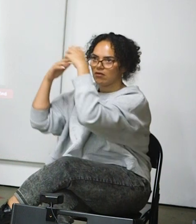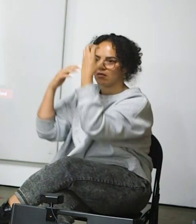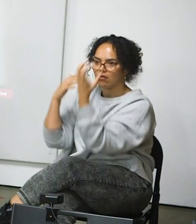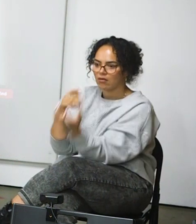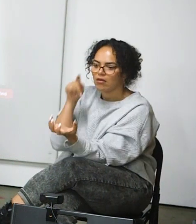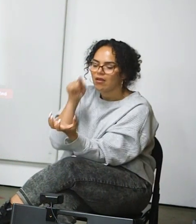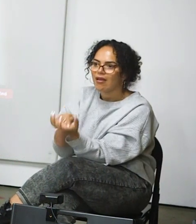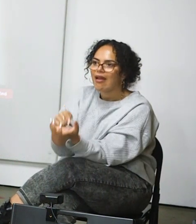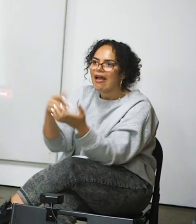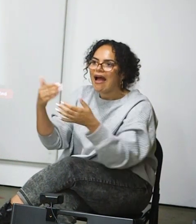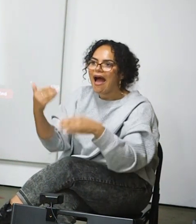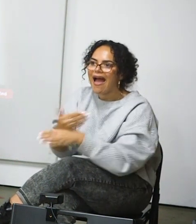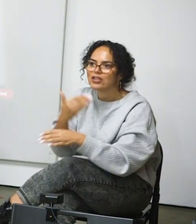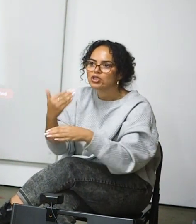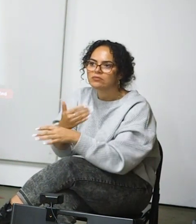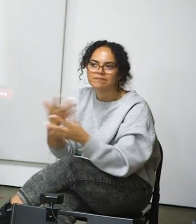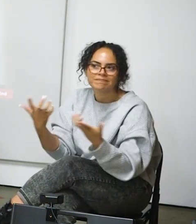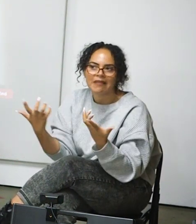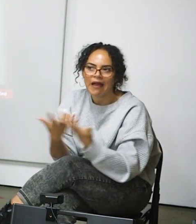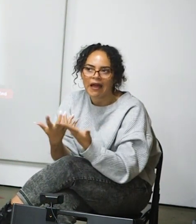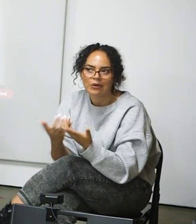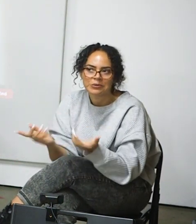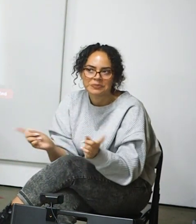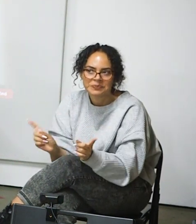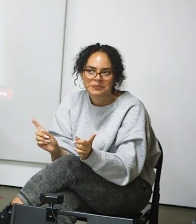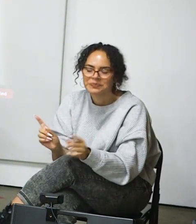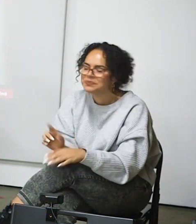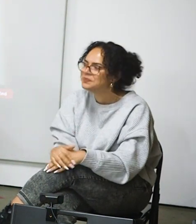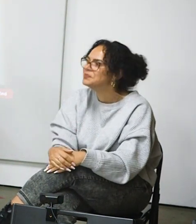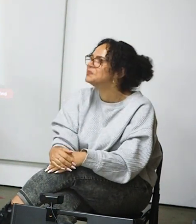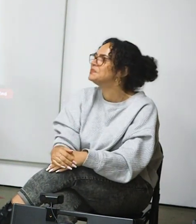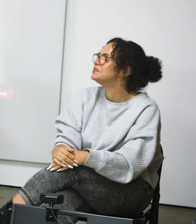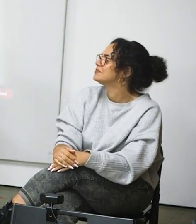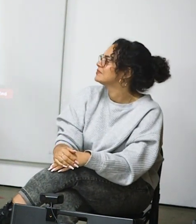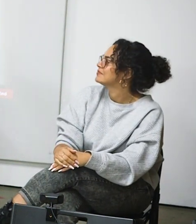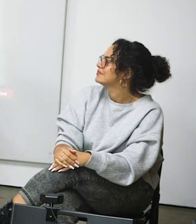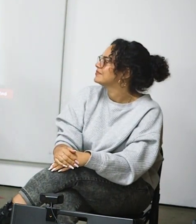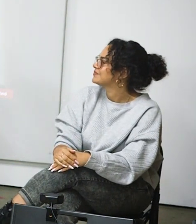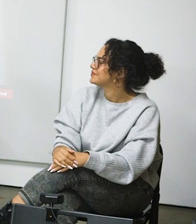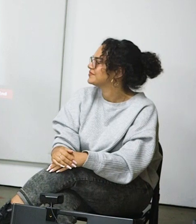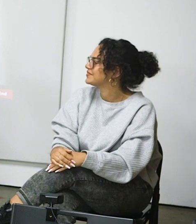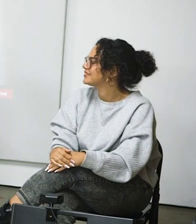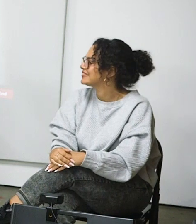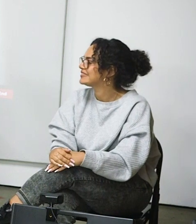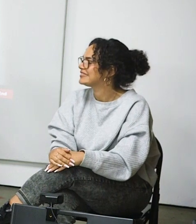around. Could someone else answer first? Okay. Okay, sorry. Are you okay to go first, Sephora?